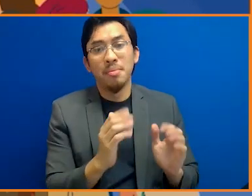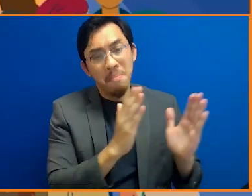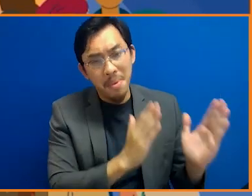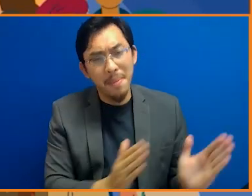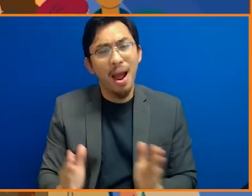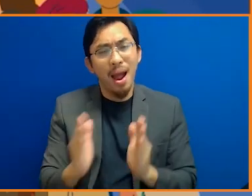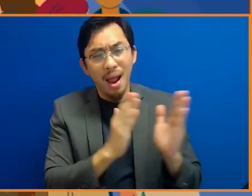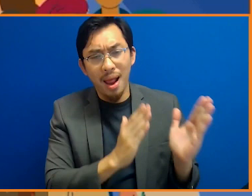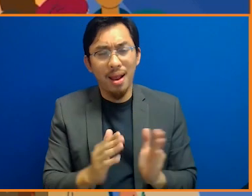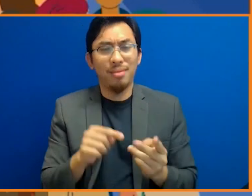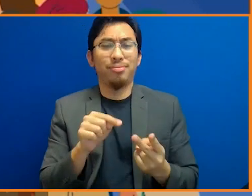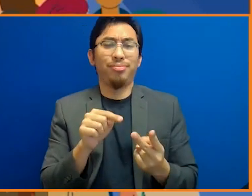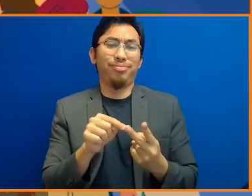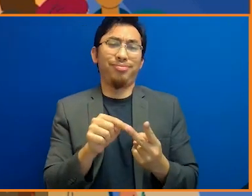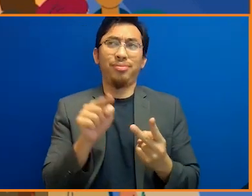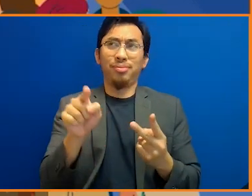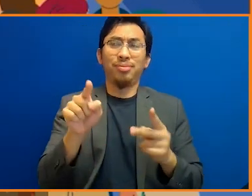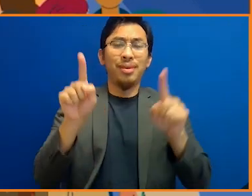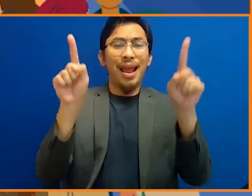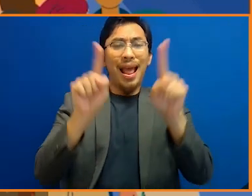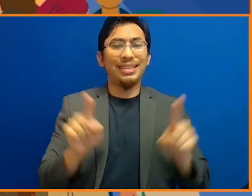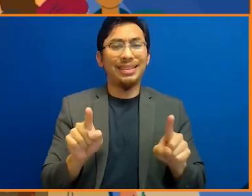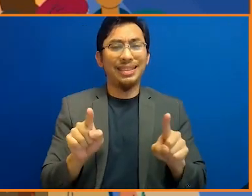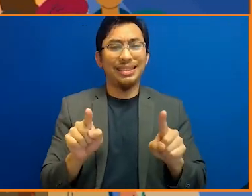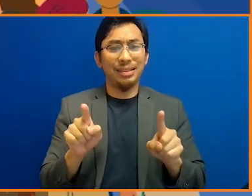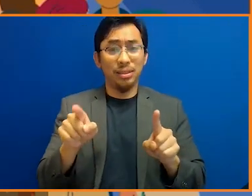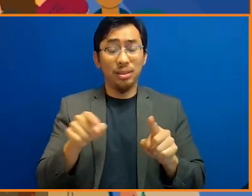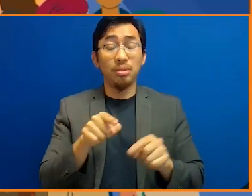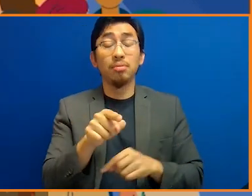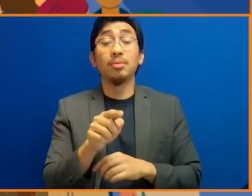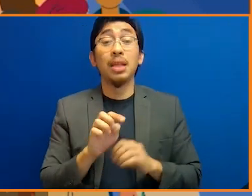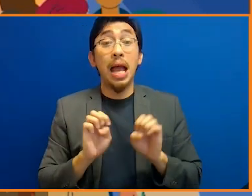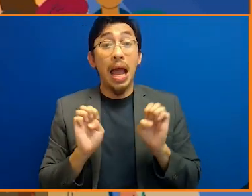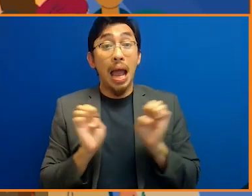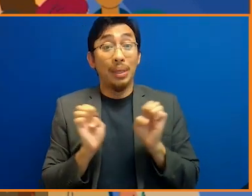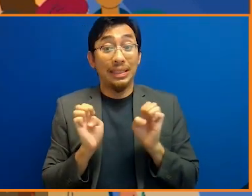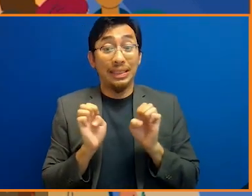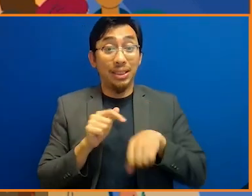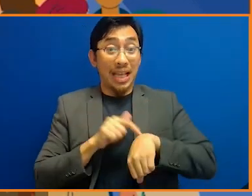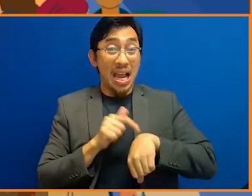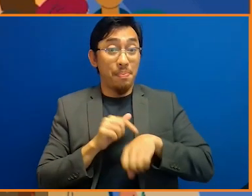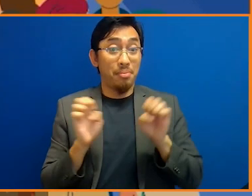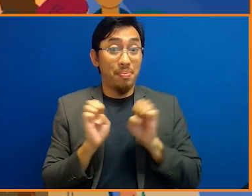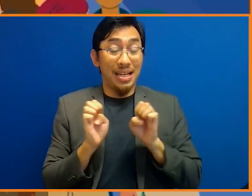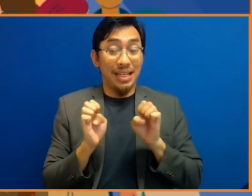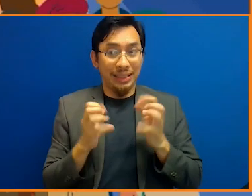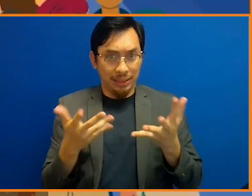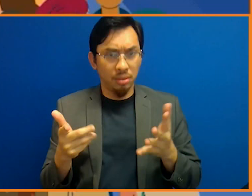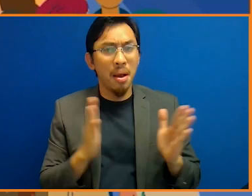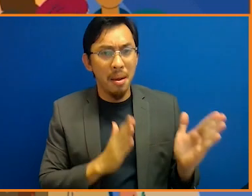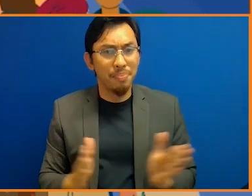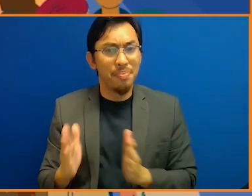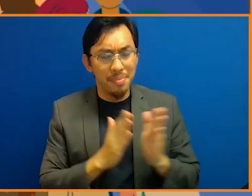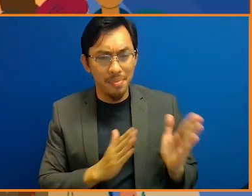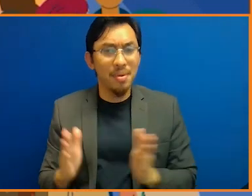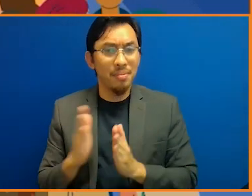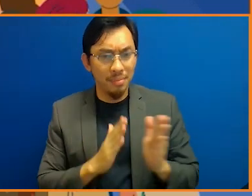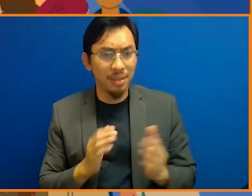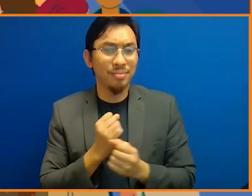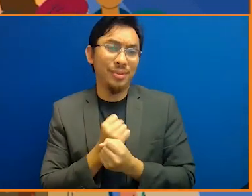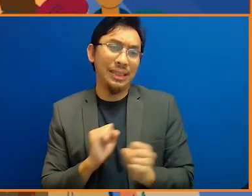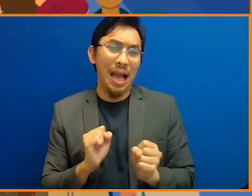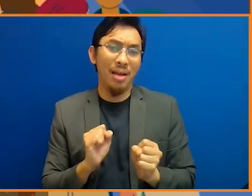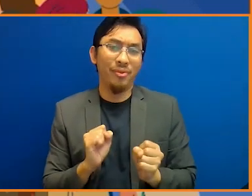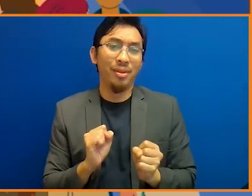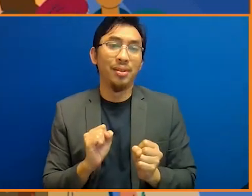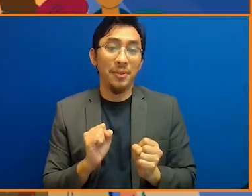be more prepared about the electricity generation during the emergency, or we like this